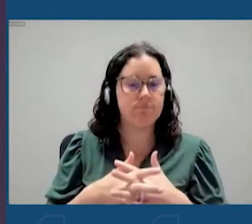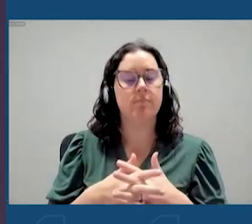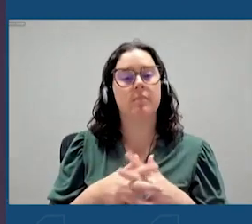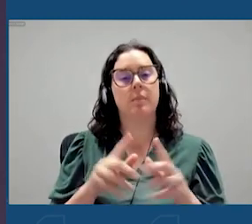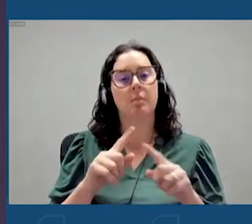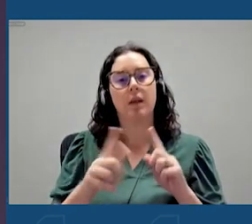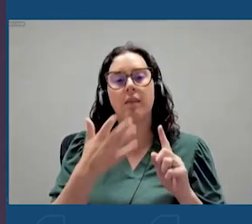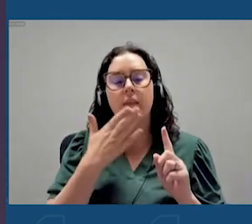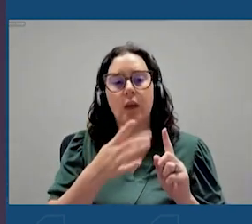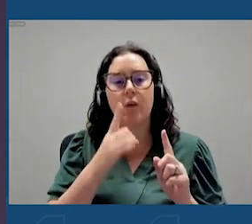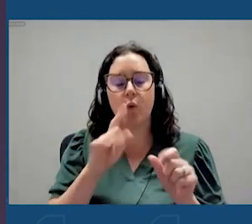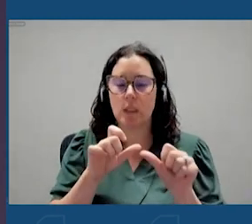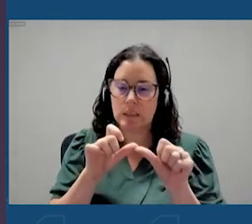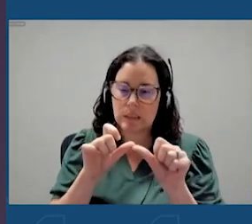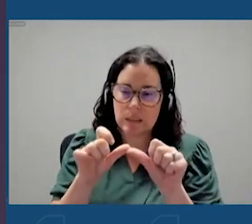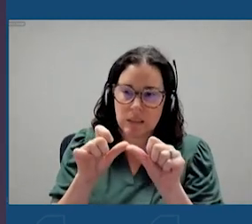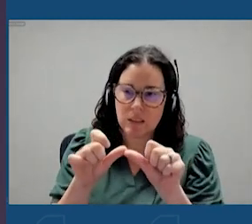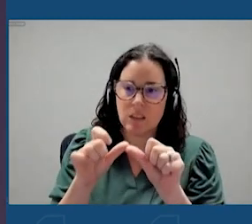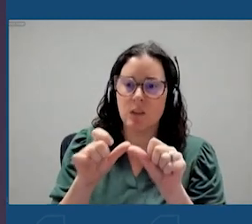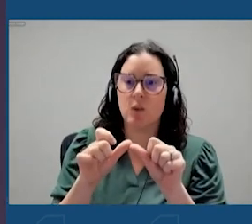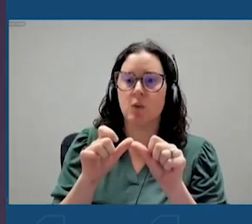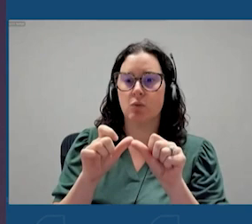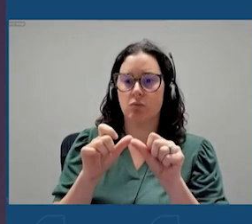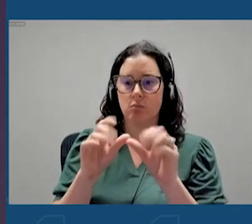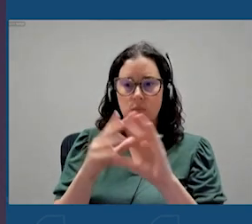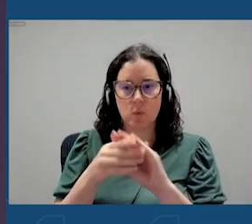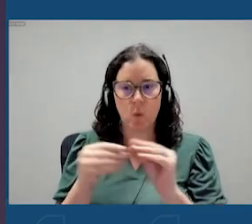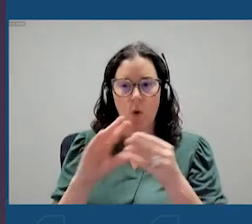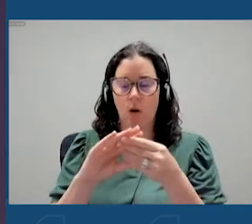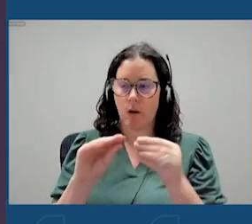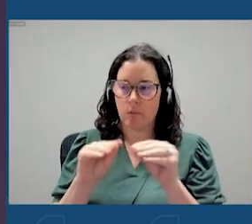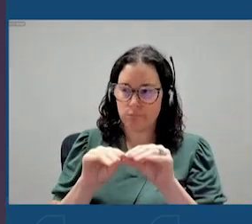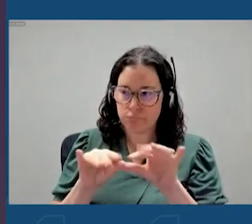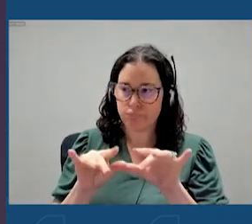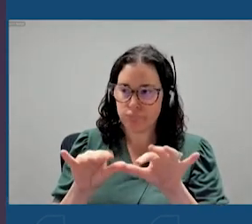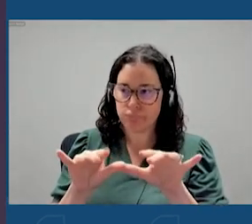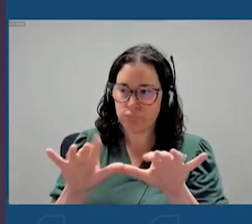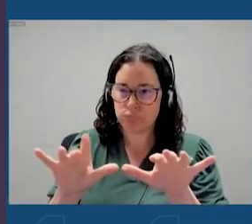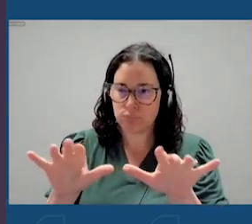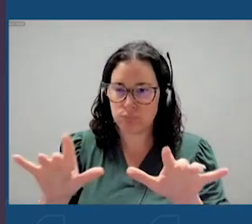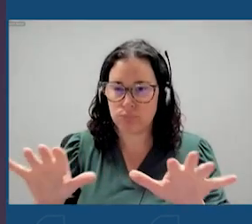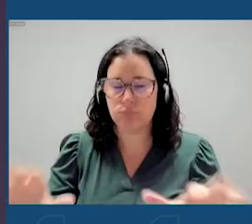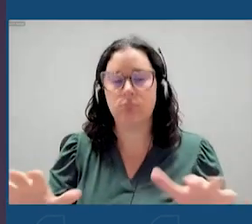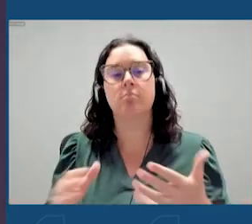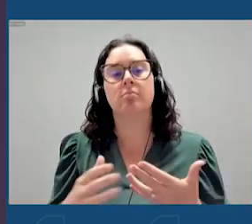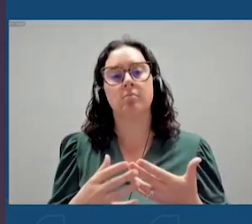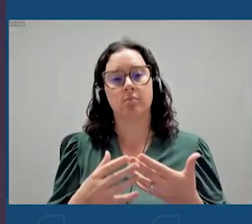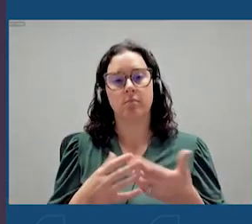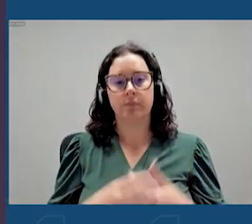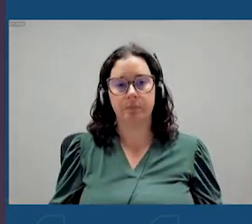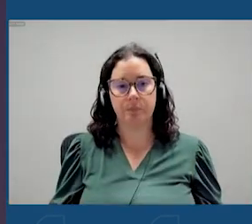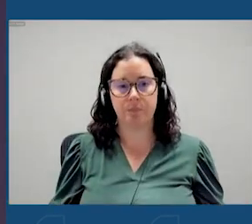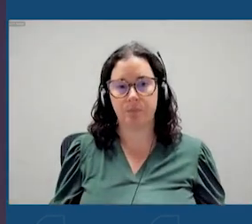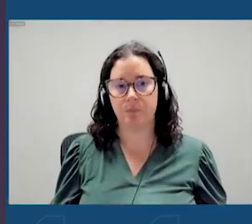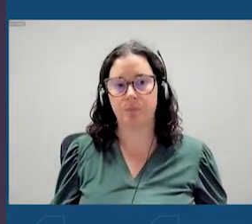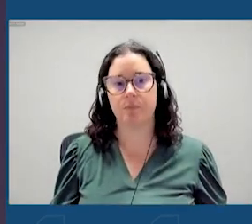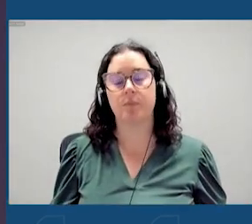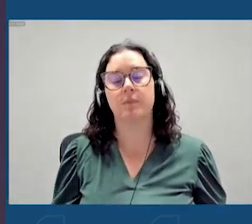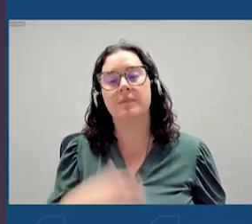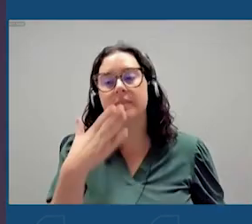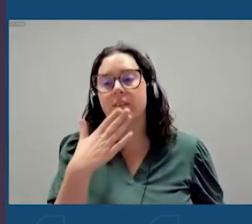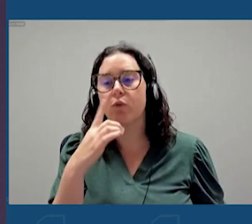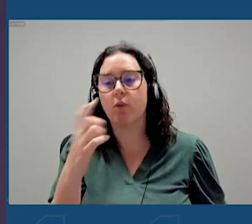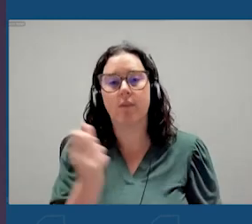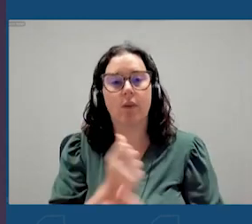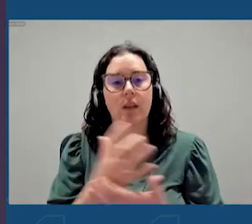flame that we want to make sure continues to be nurtured and grow even higher in this venue, but as it spreads out through communities. So thank you for all you do,